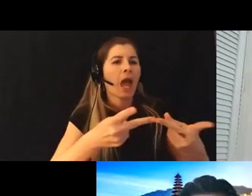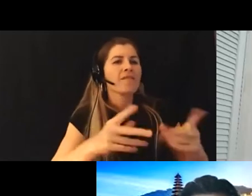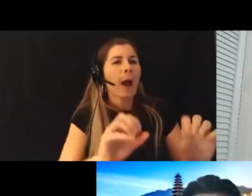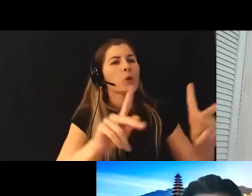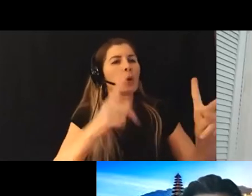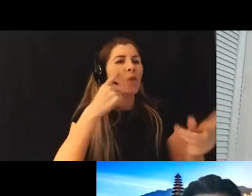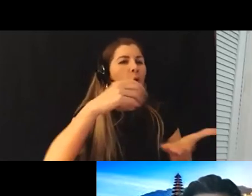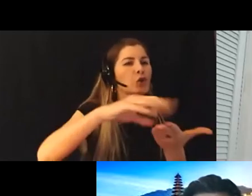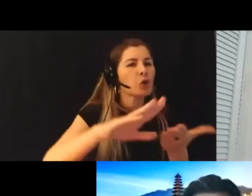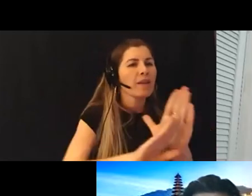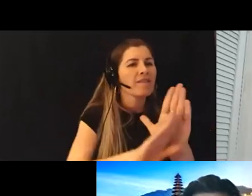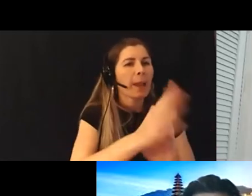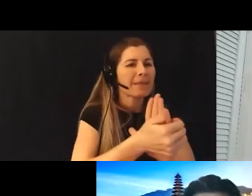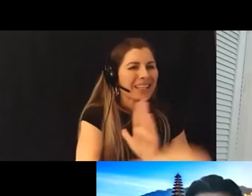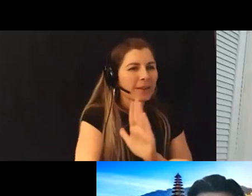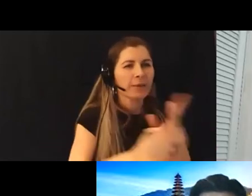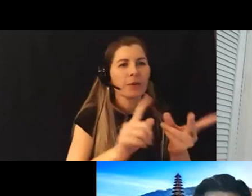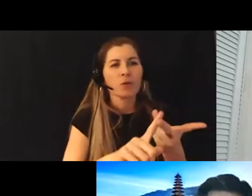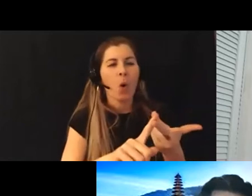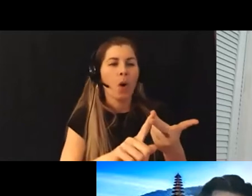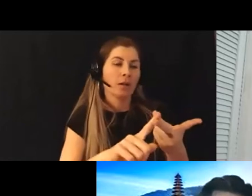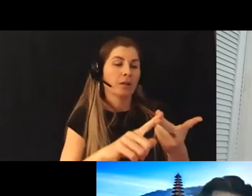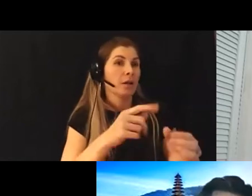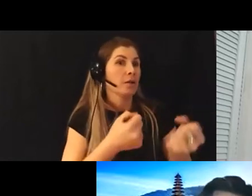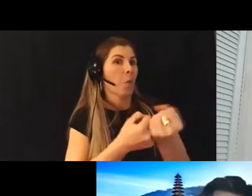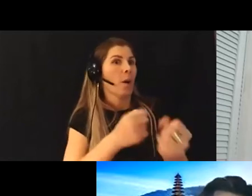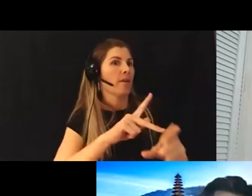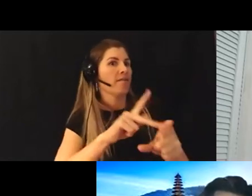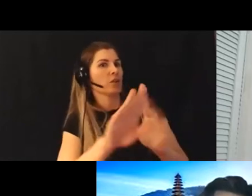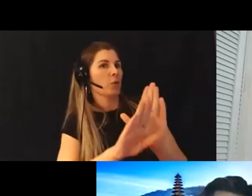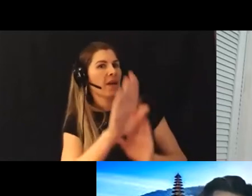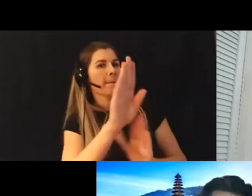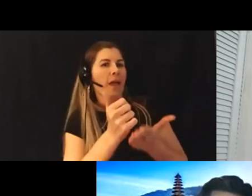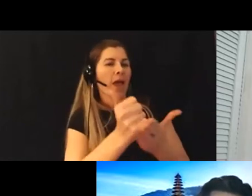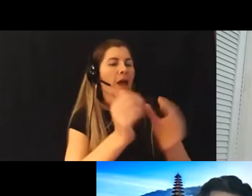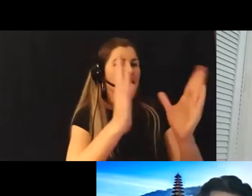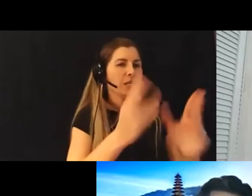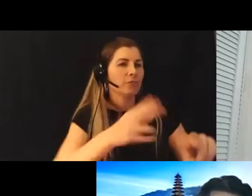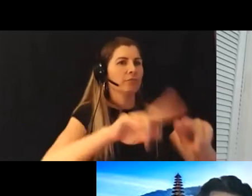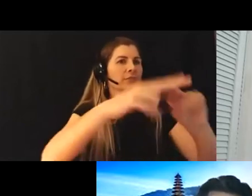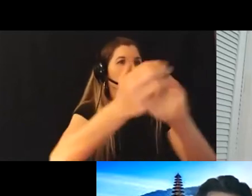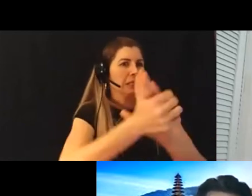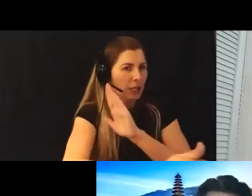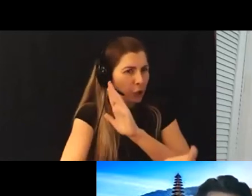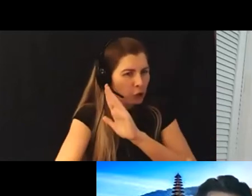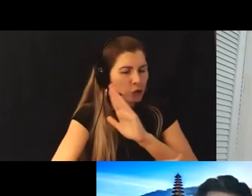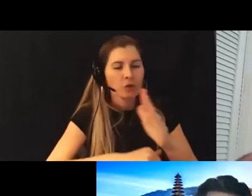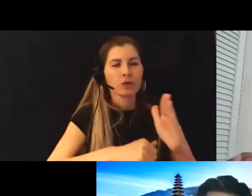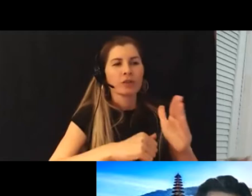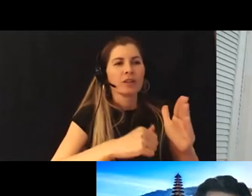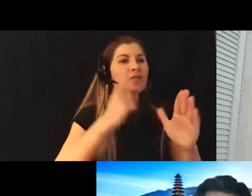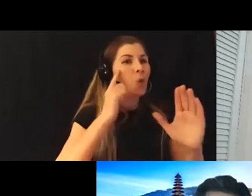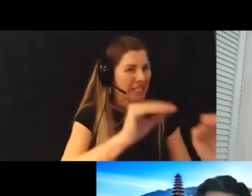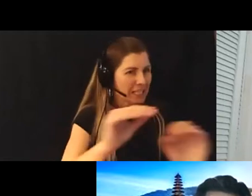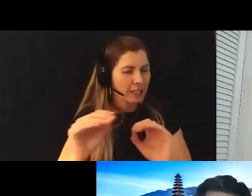arts, opportunities for professional development, teaching artists to develop their capacity to effectively teach the arts, and